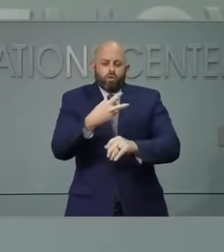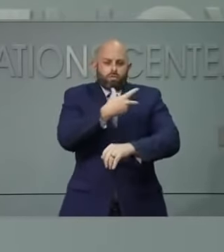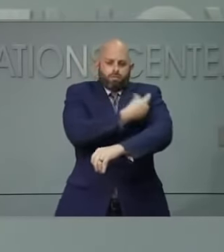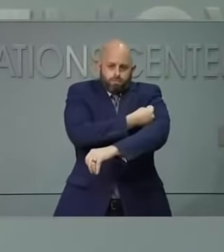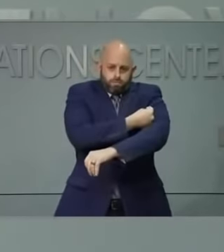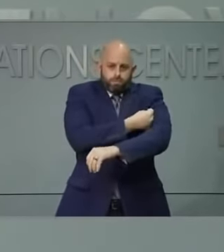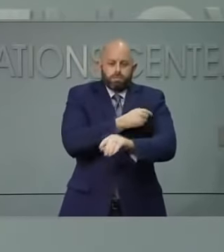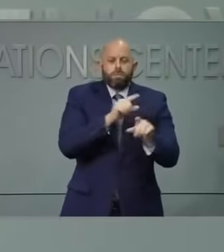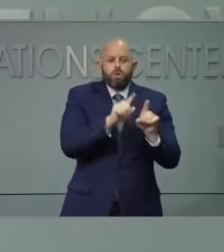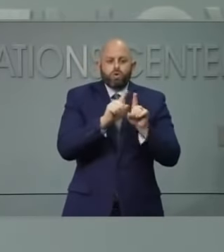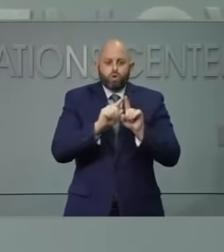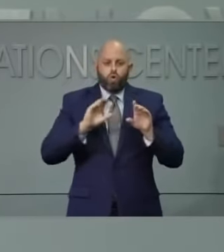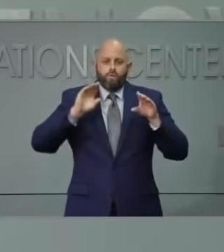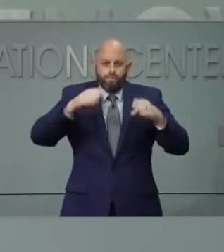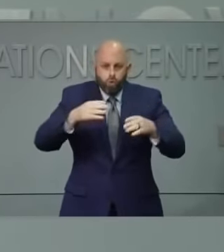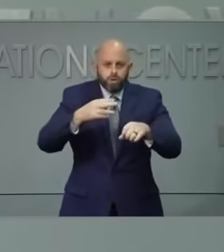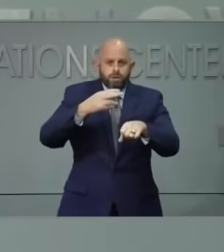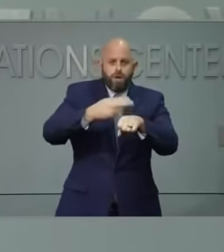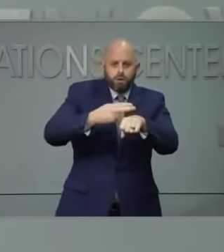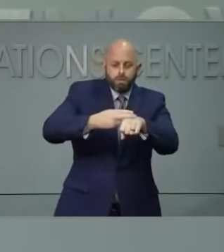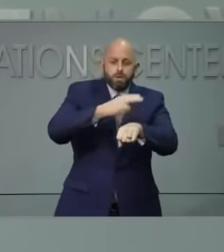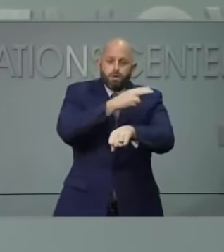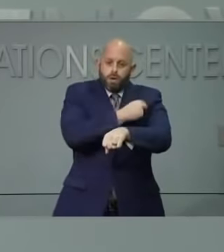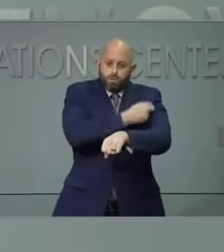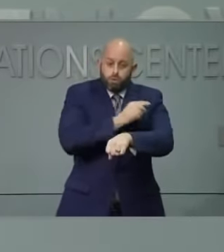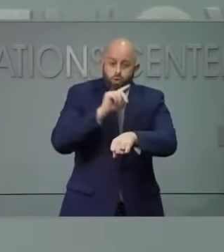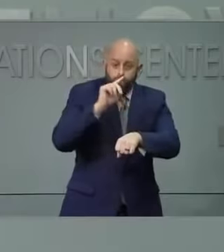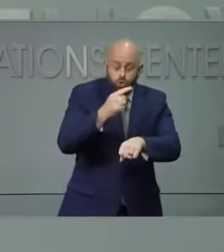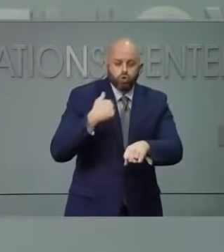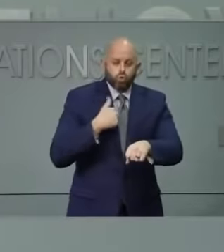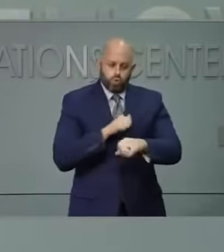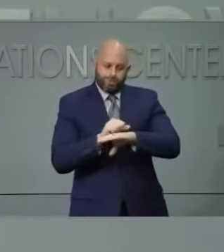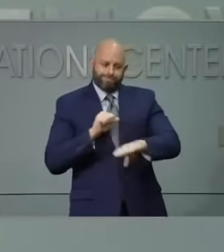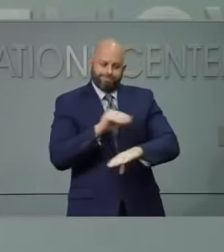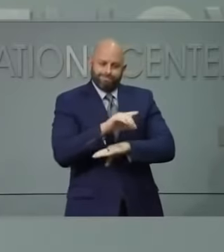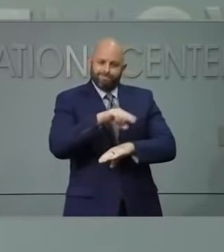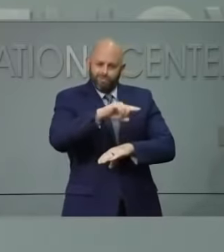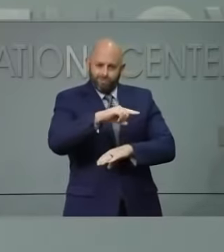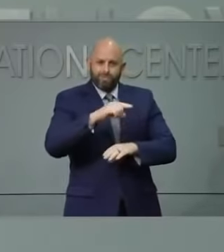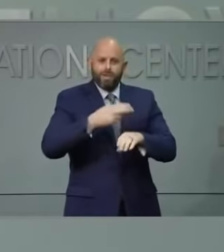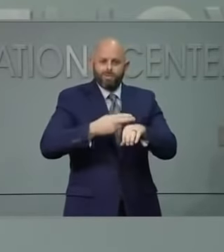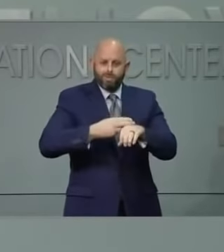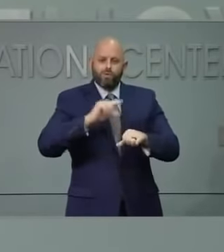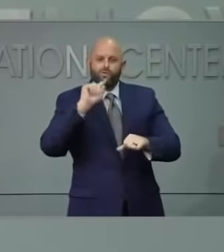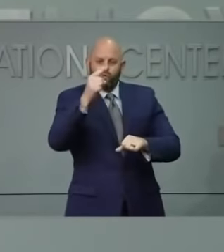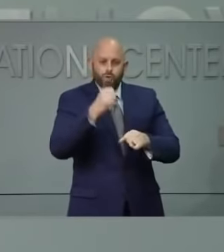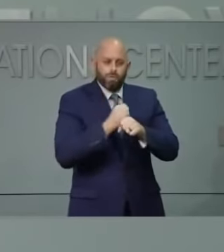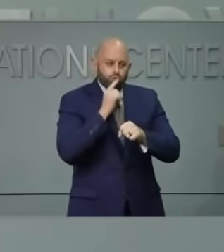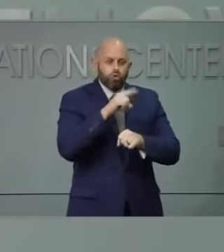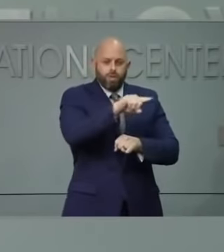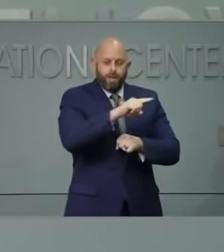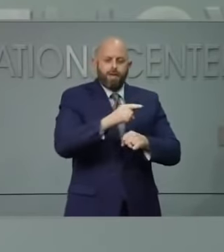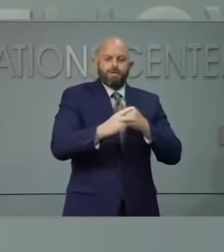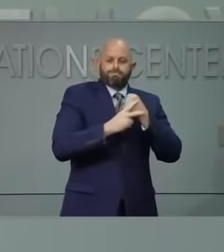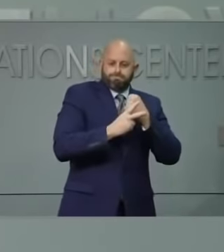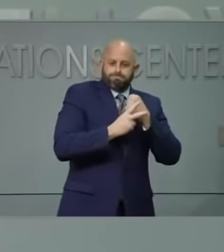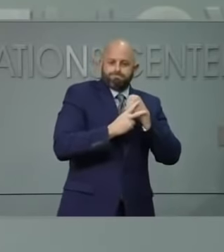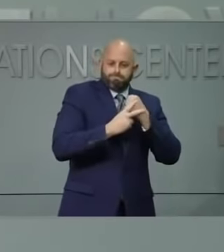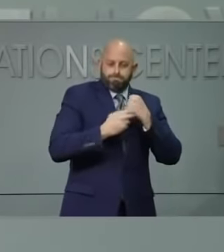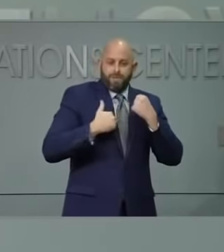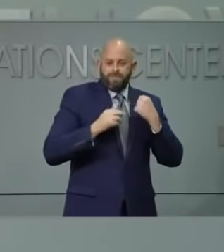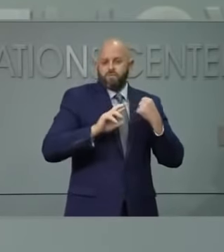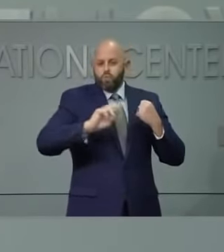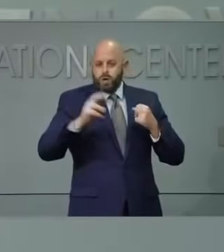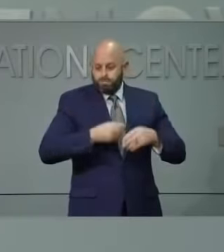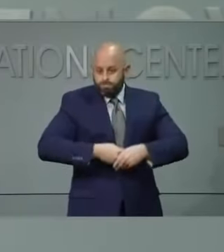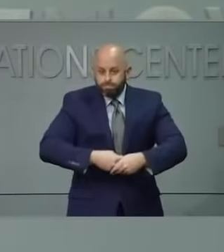settings, we went to make sure that we could have our healthcare settings be the ones that are receiving those first vaccines that require that ultra